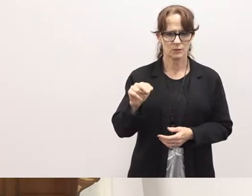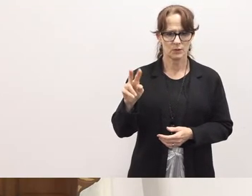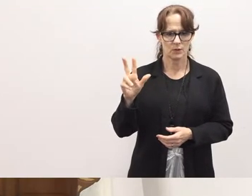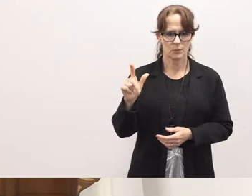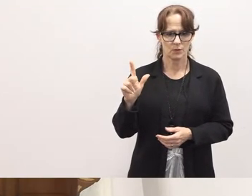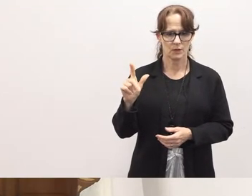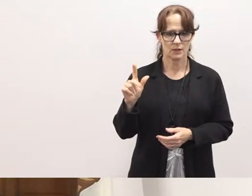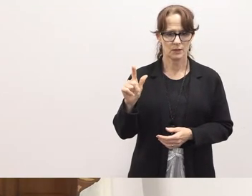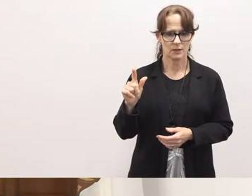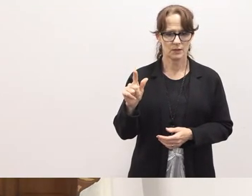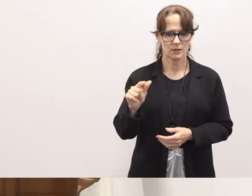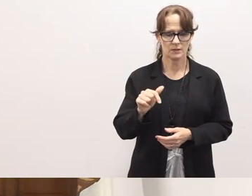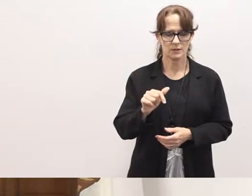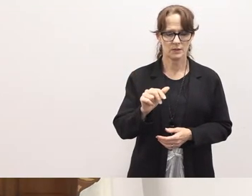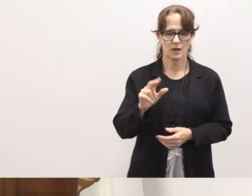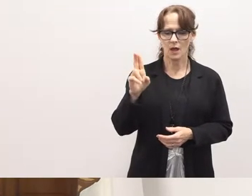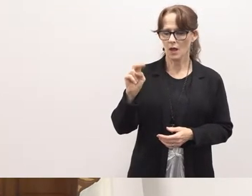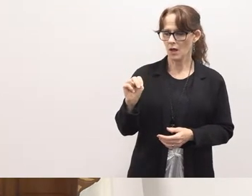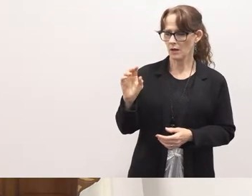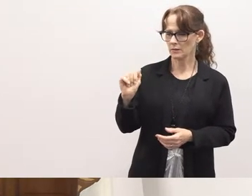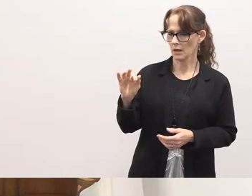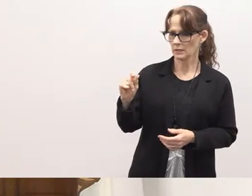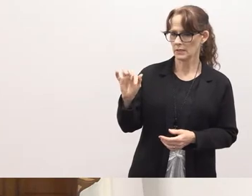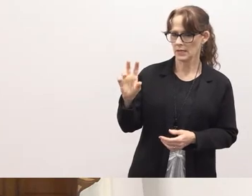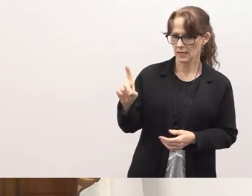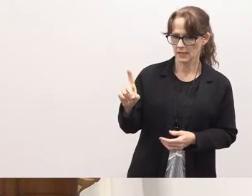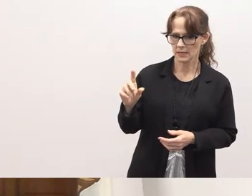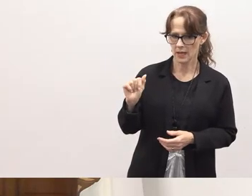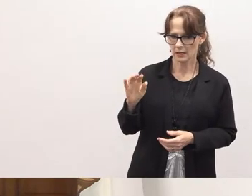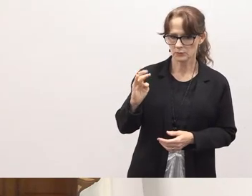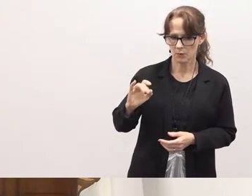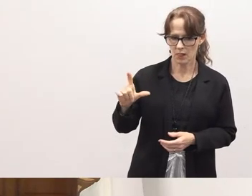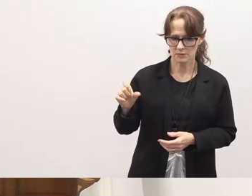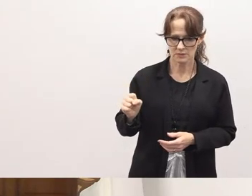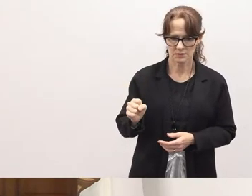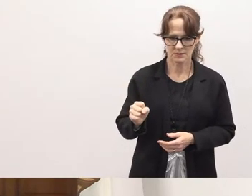2022-23 unaudited actuals.